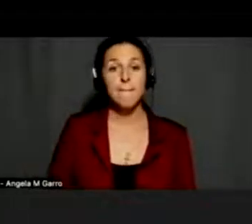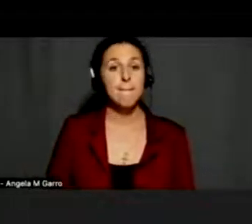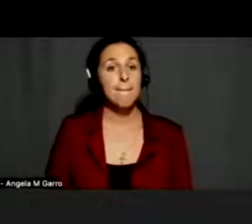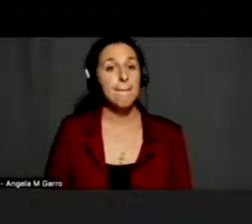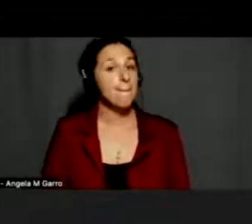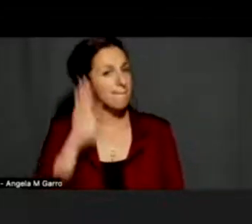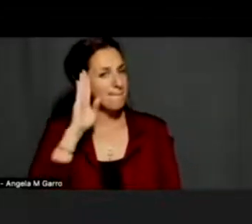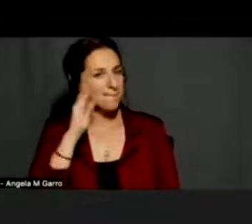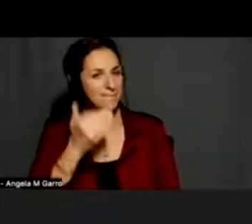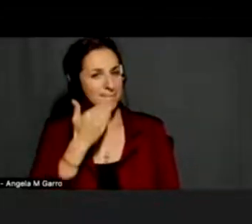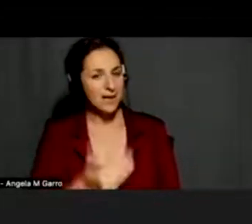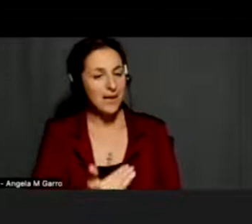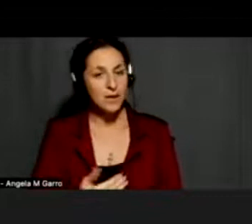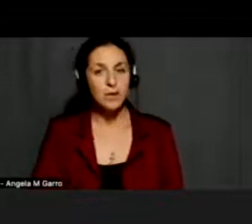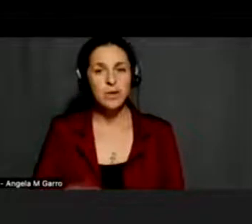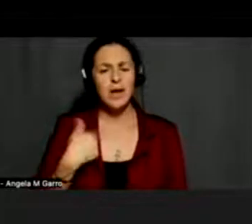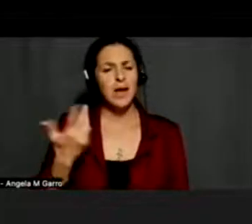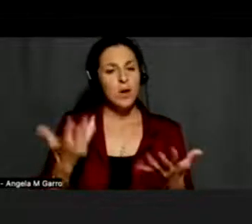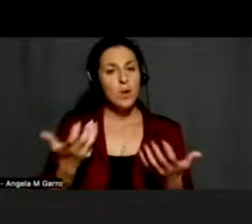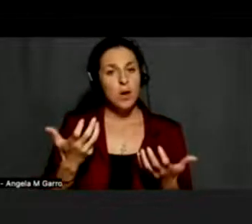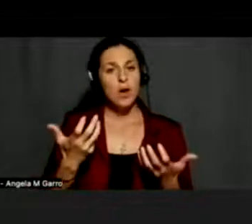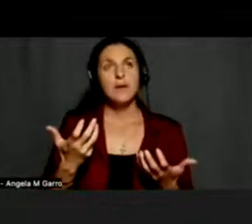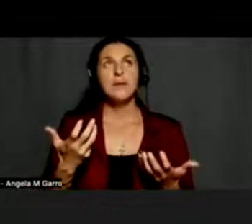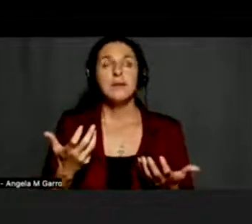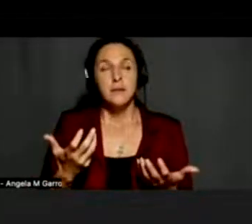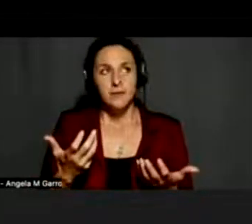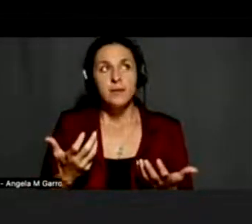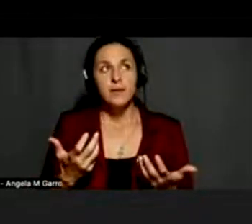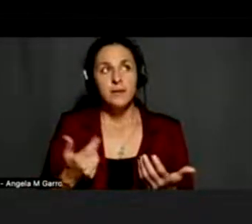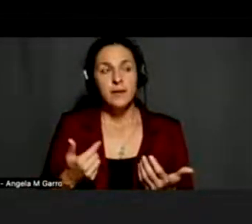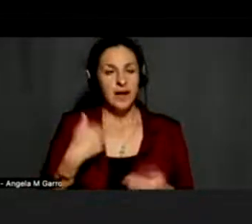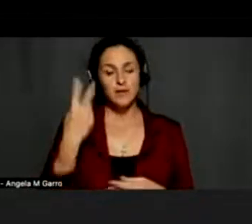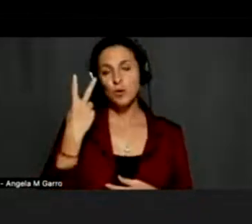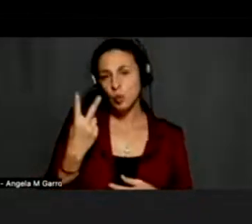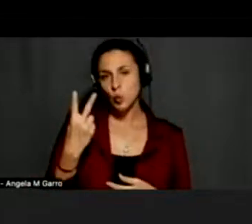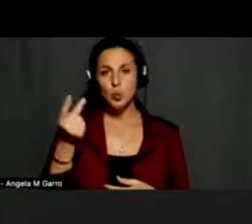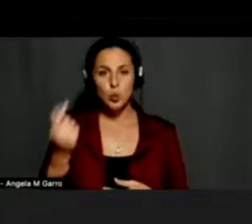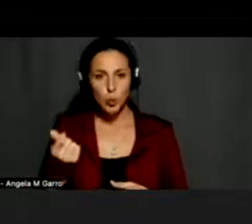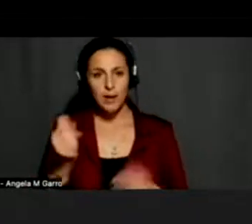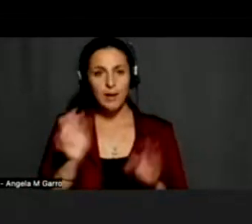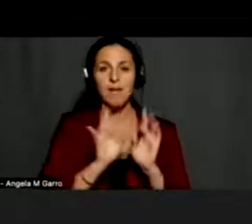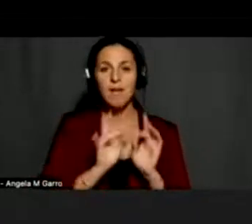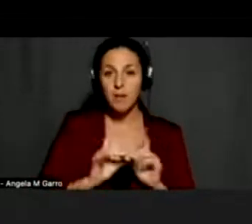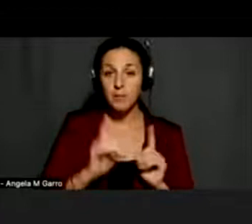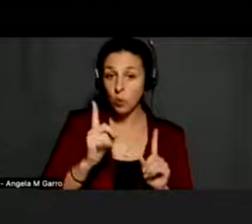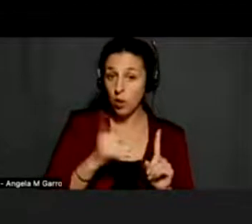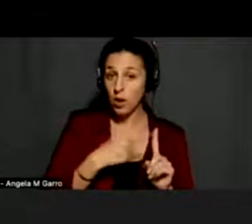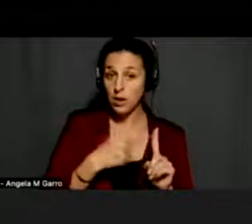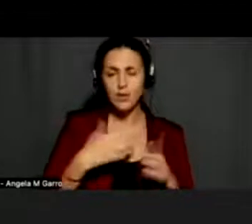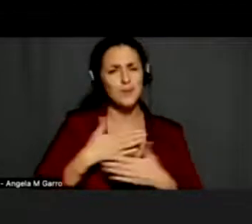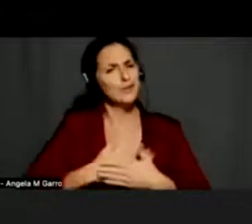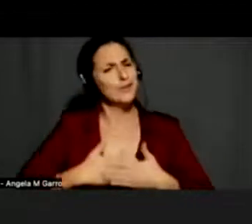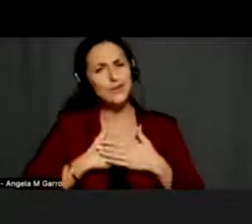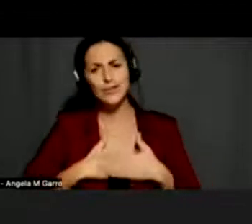Hi, thank you. I wanted to I just had two quick comments. One is just